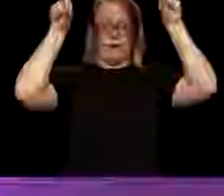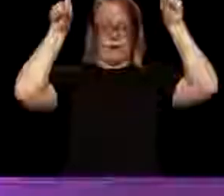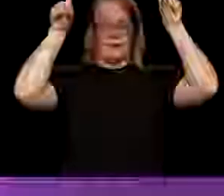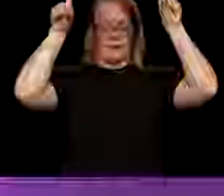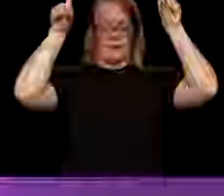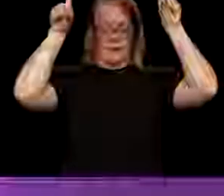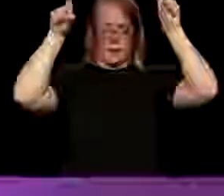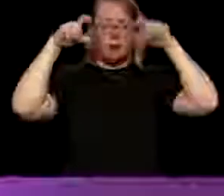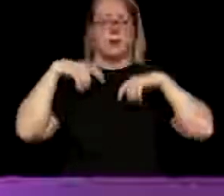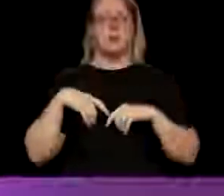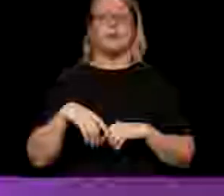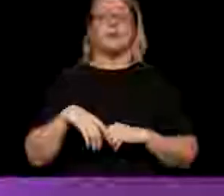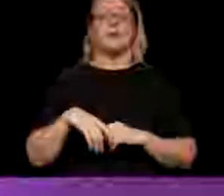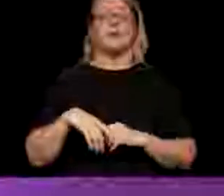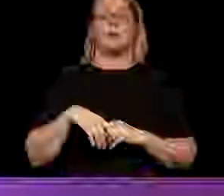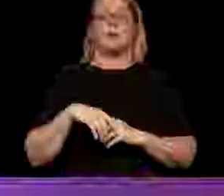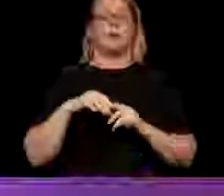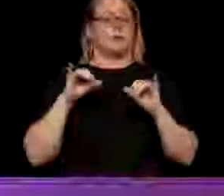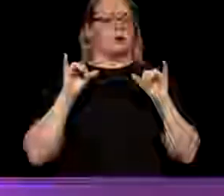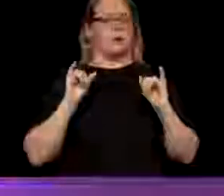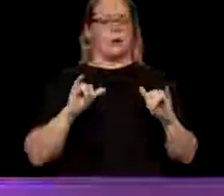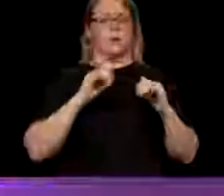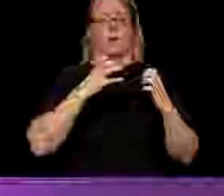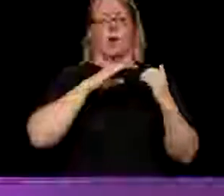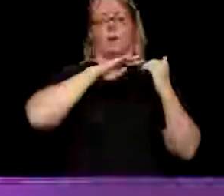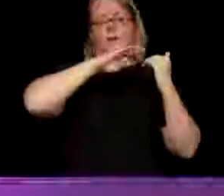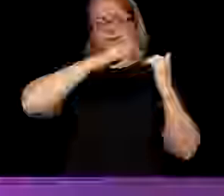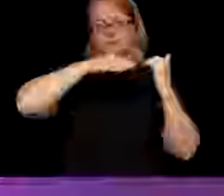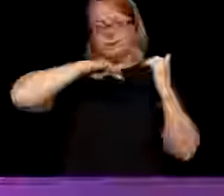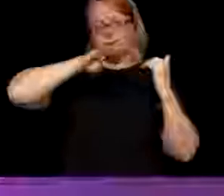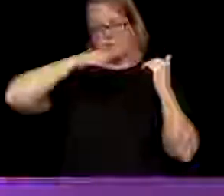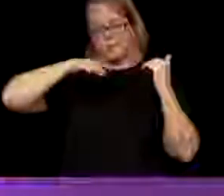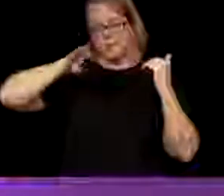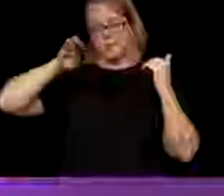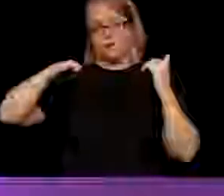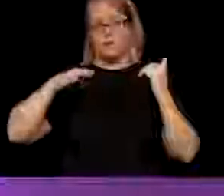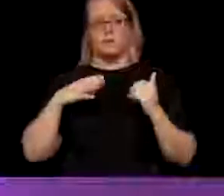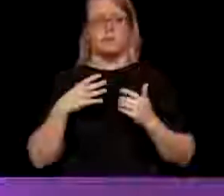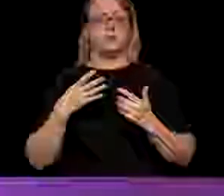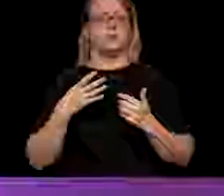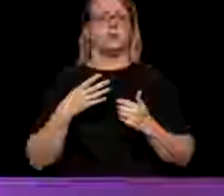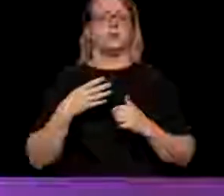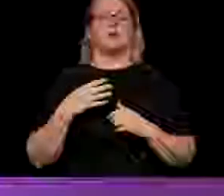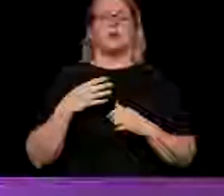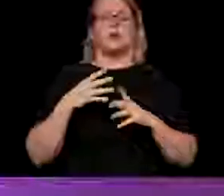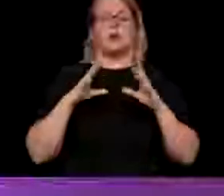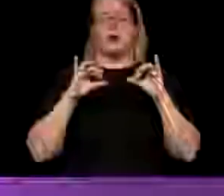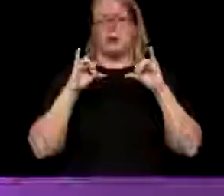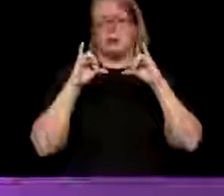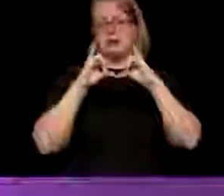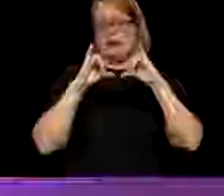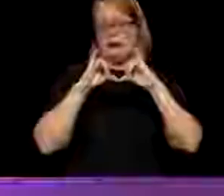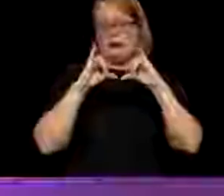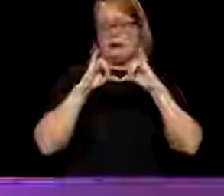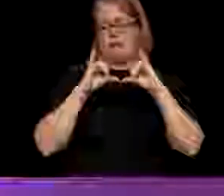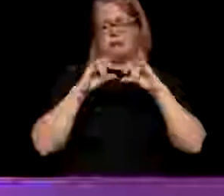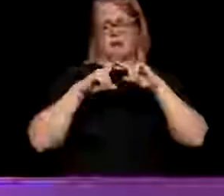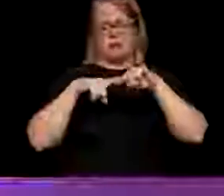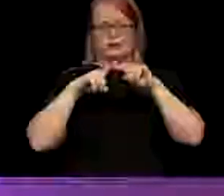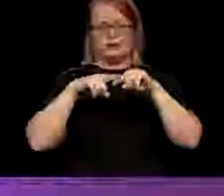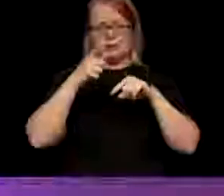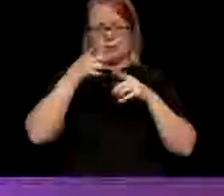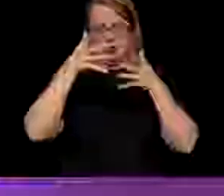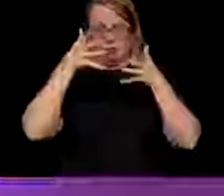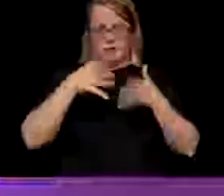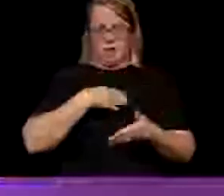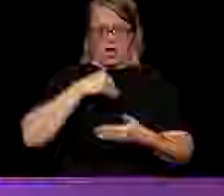markings below and those markings above. Now, how much you need depends on how much room you